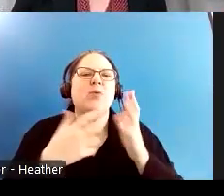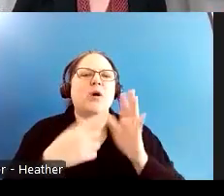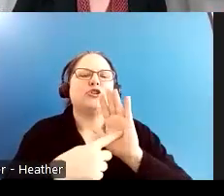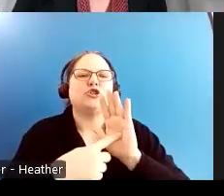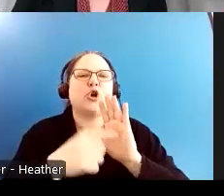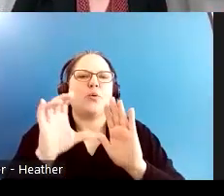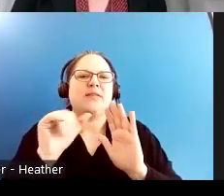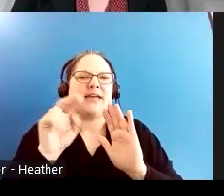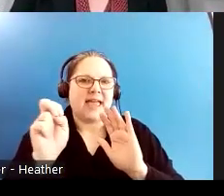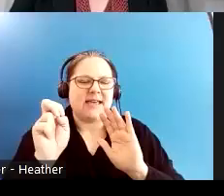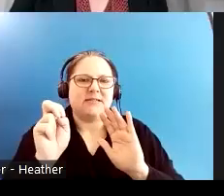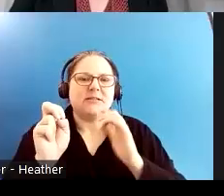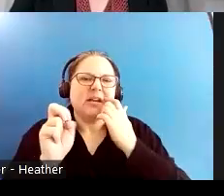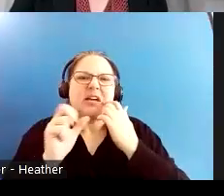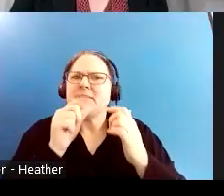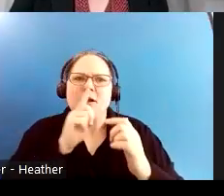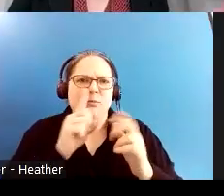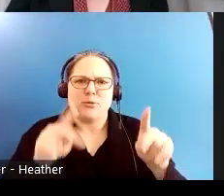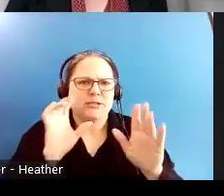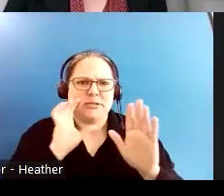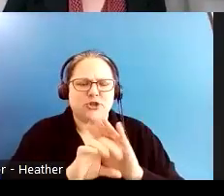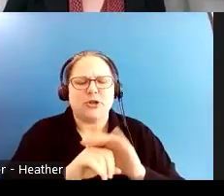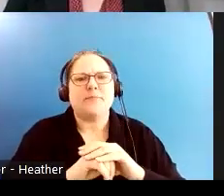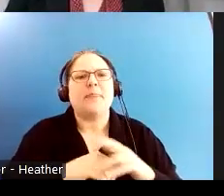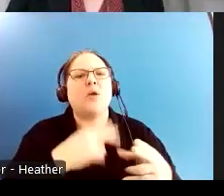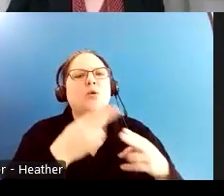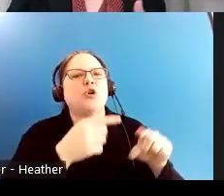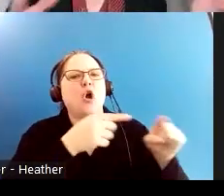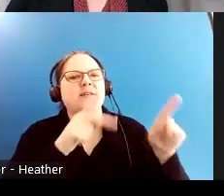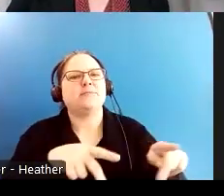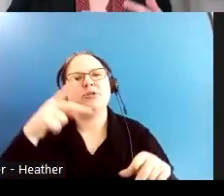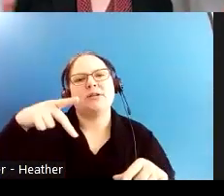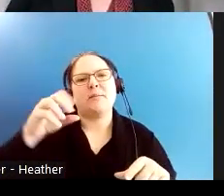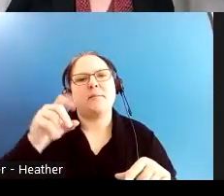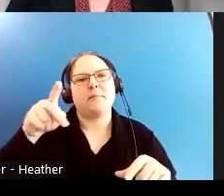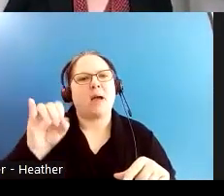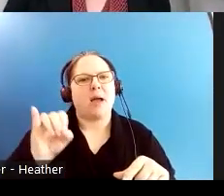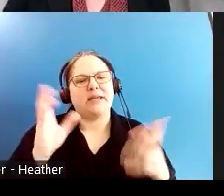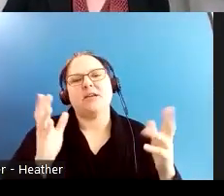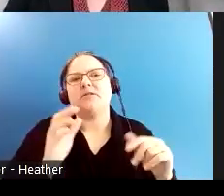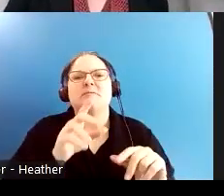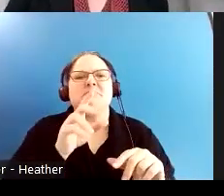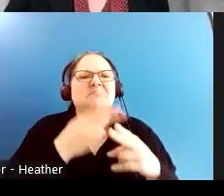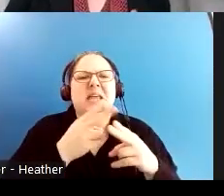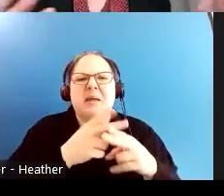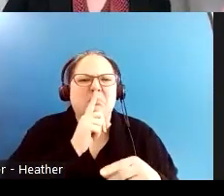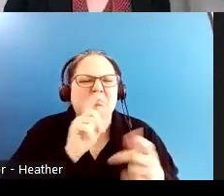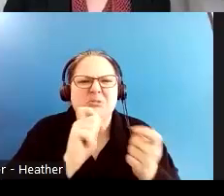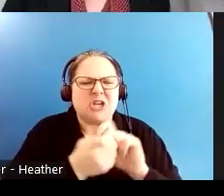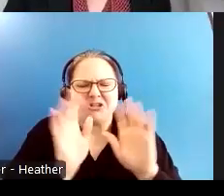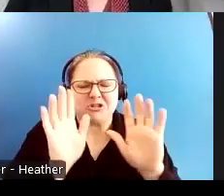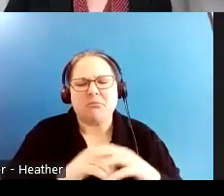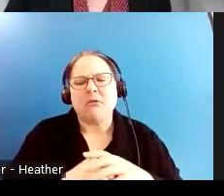this drawing that I did. But we'll call him Poppy. This is, anonymized, but this was